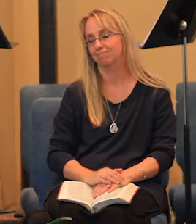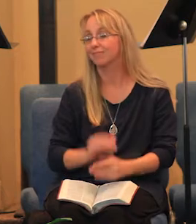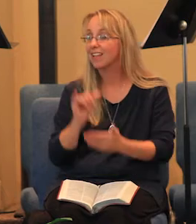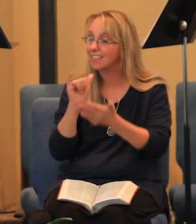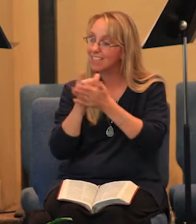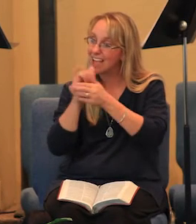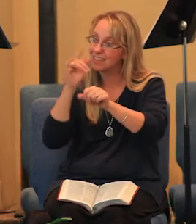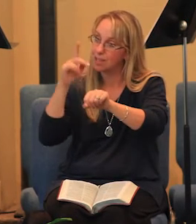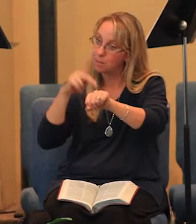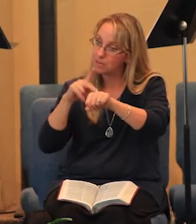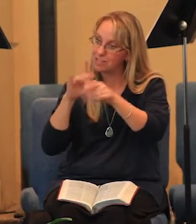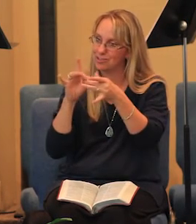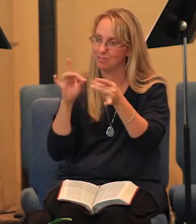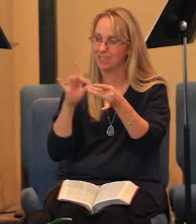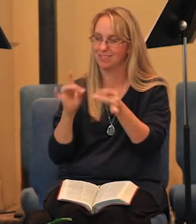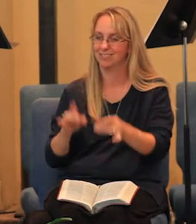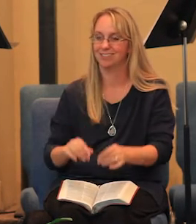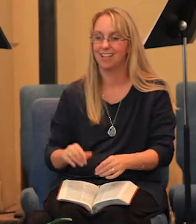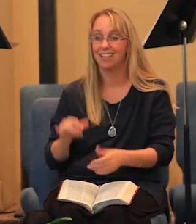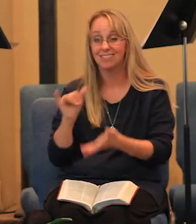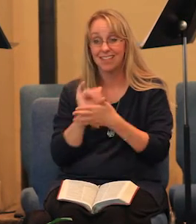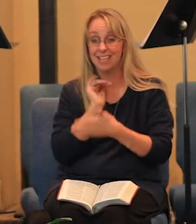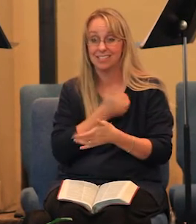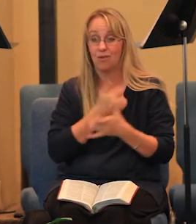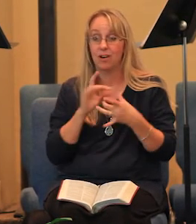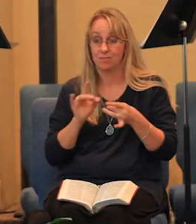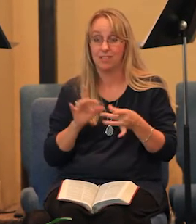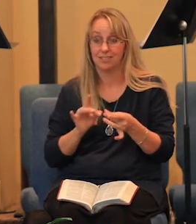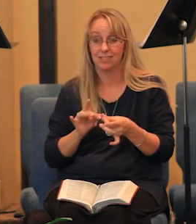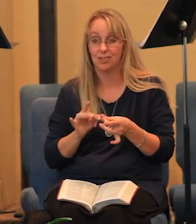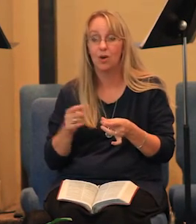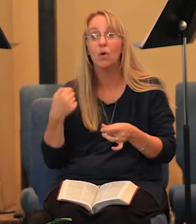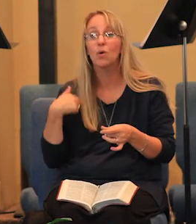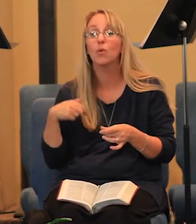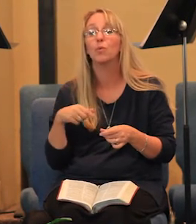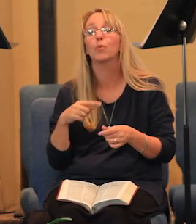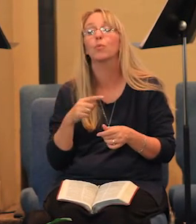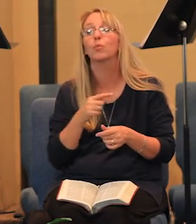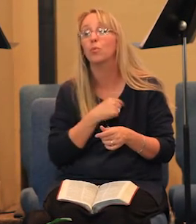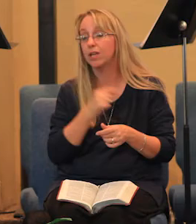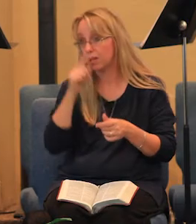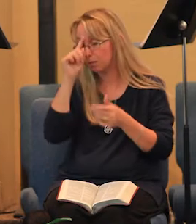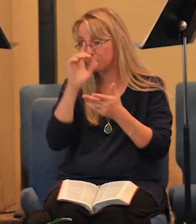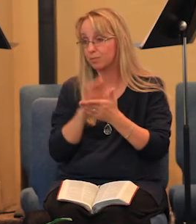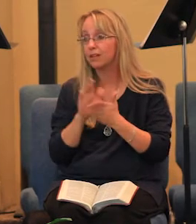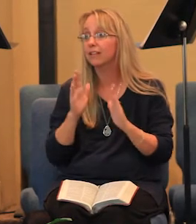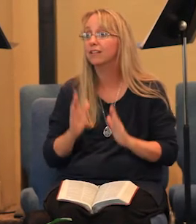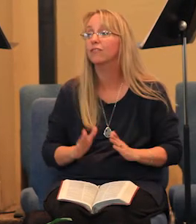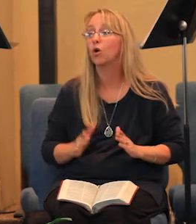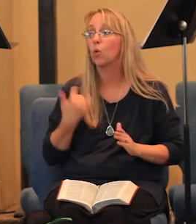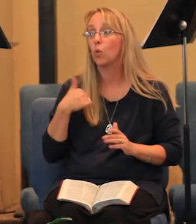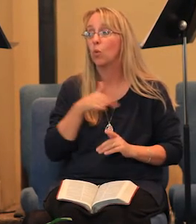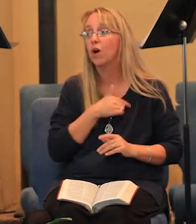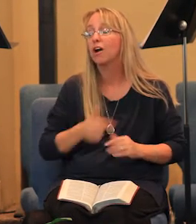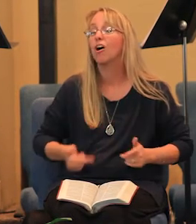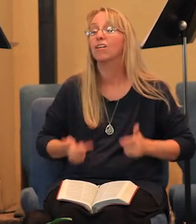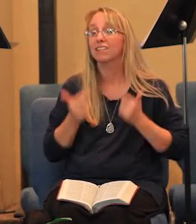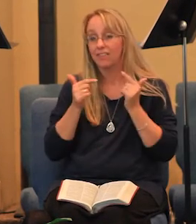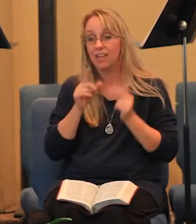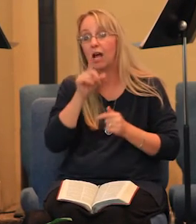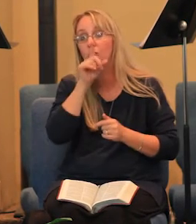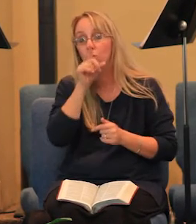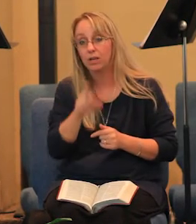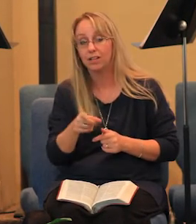And that's Peter's message. That's our message. We're, if we're believers, we're living in the reality that